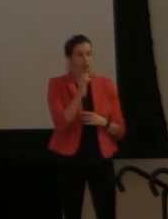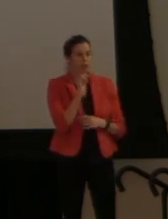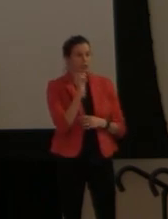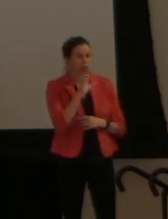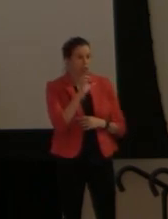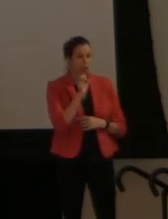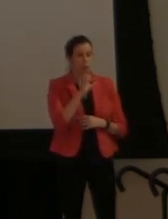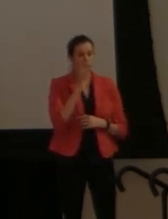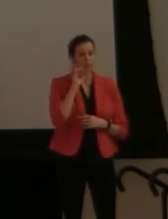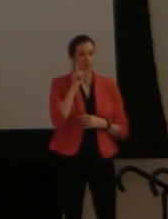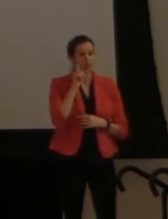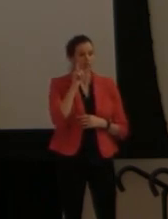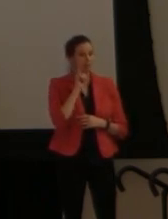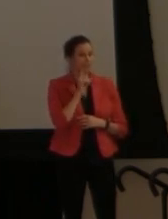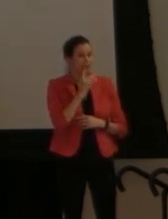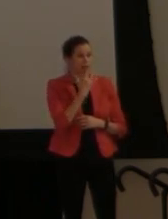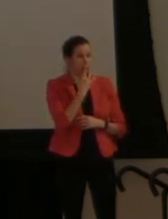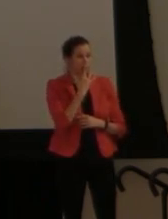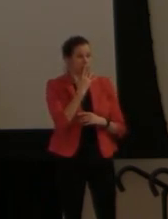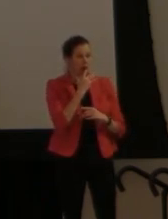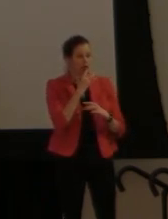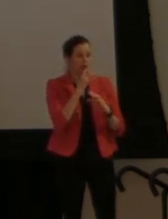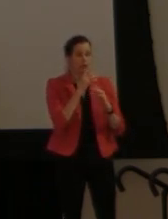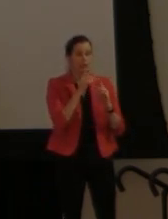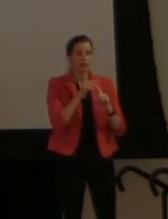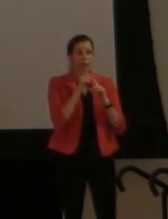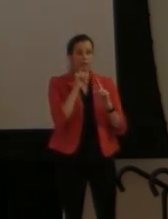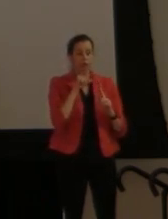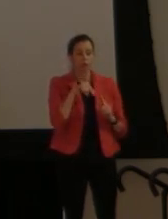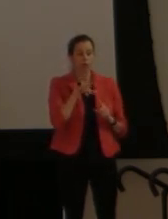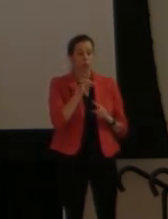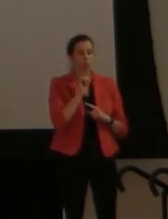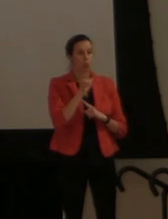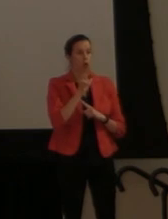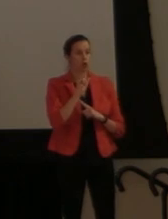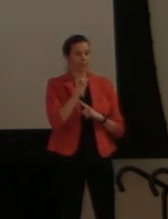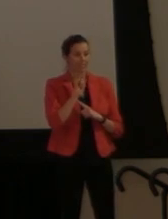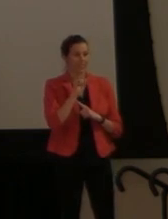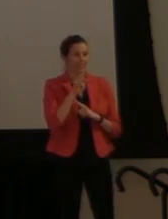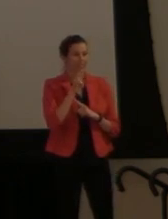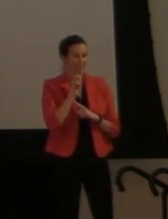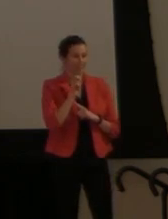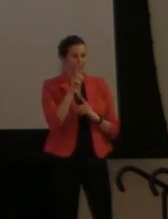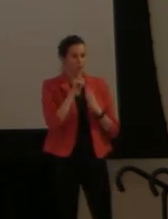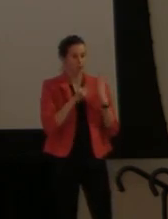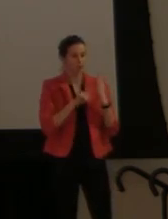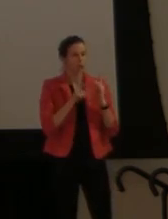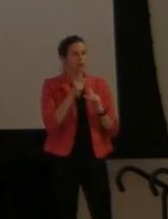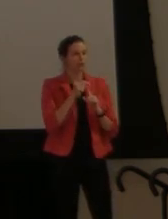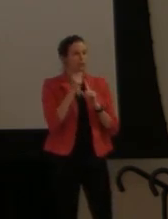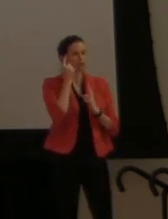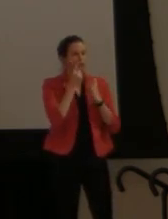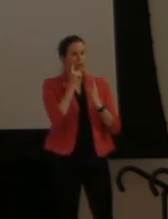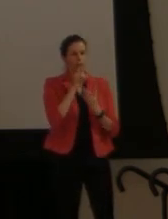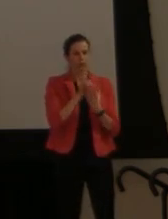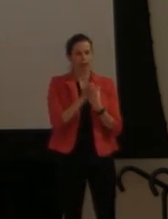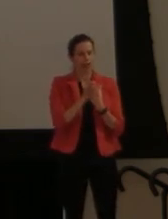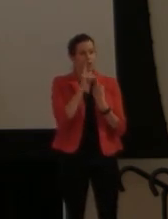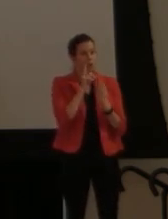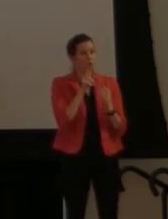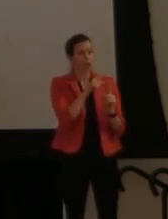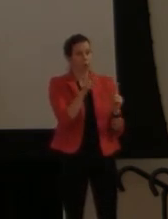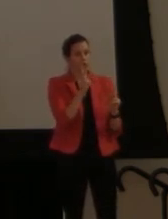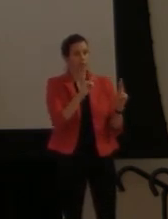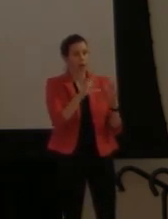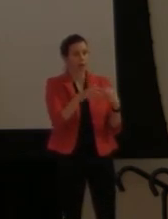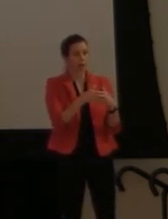sexuality, especially in qualitative research. And a special consideration around this for those populations